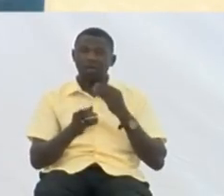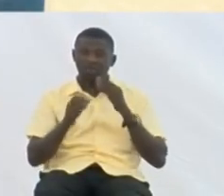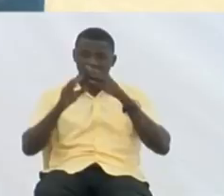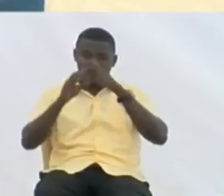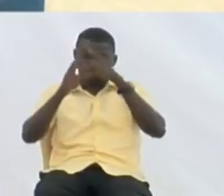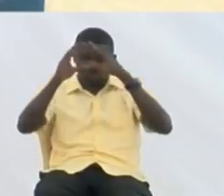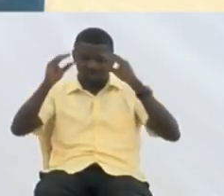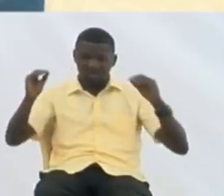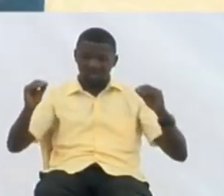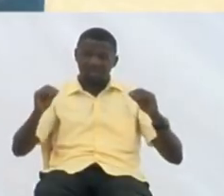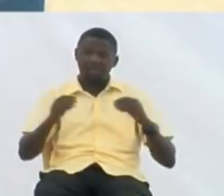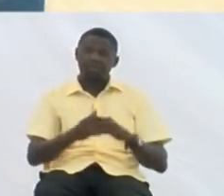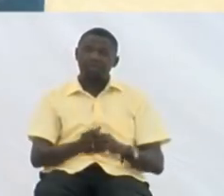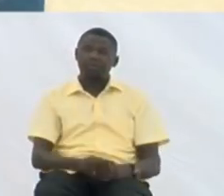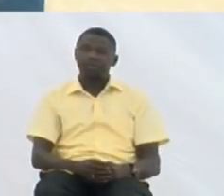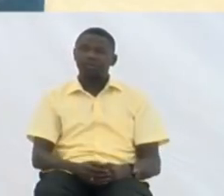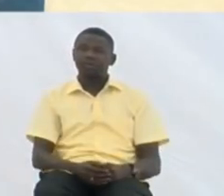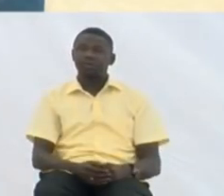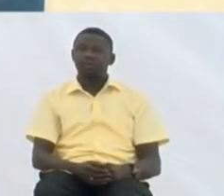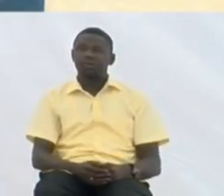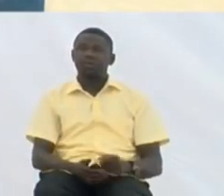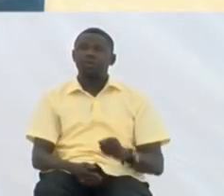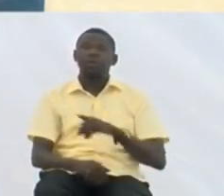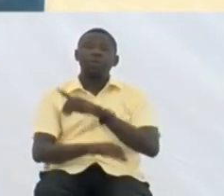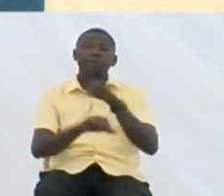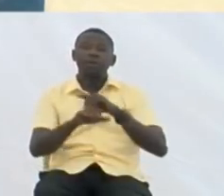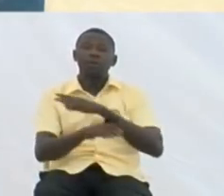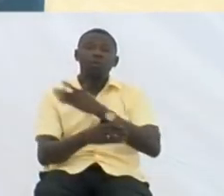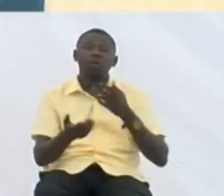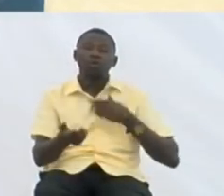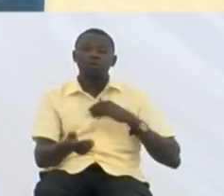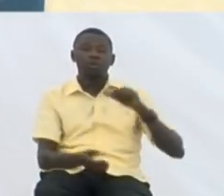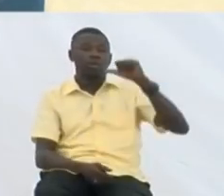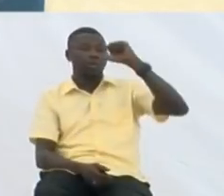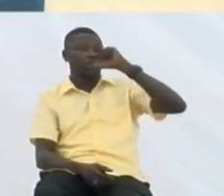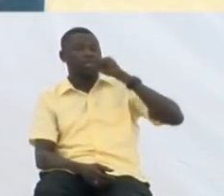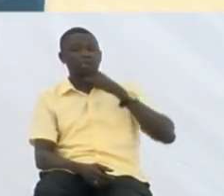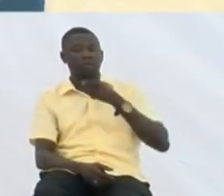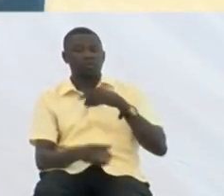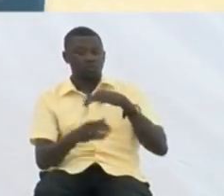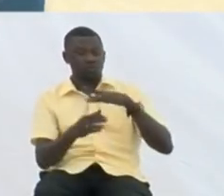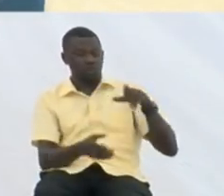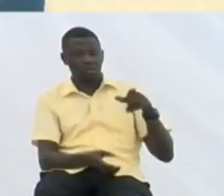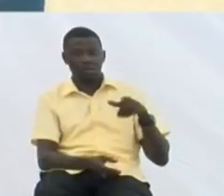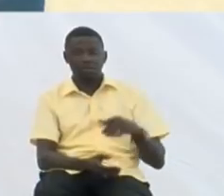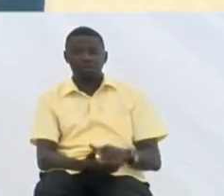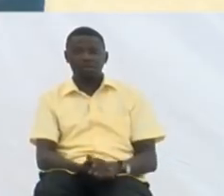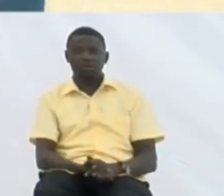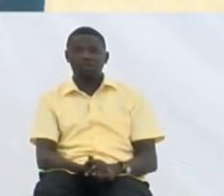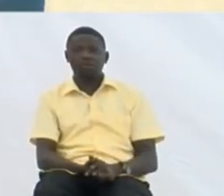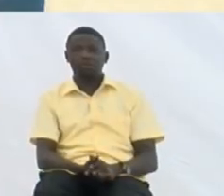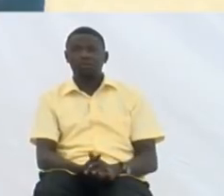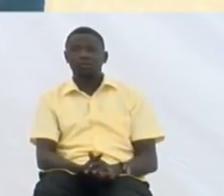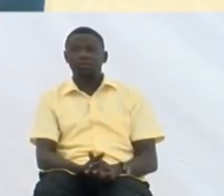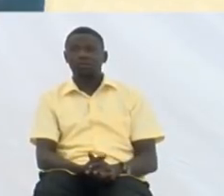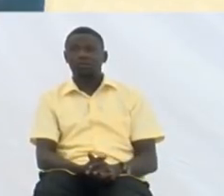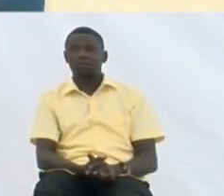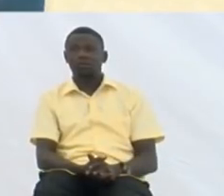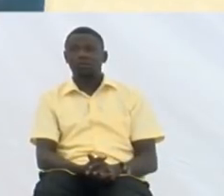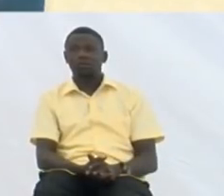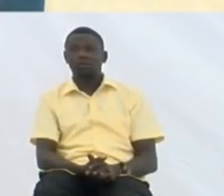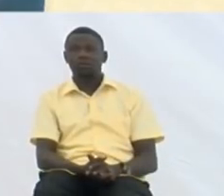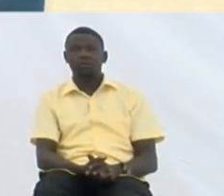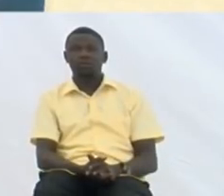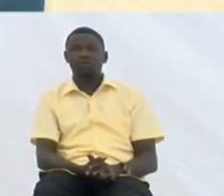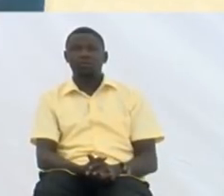state of the building. A boro min dinkira minto where we drank this concoction. Ah, fomo kakamata take je waleka sumuna ke je be